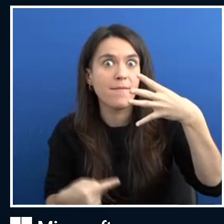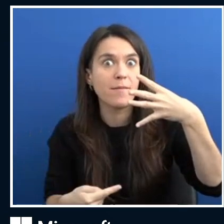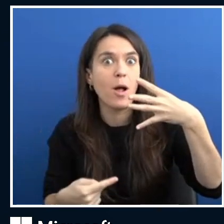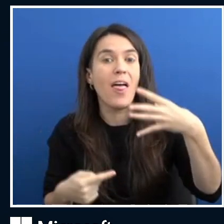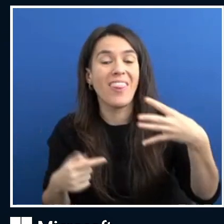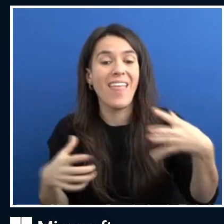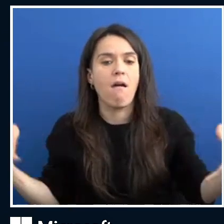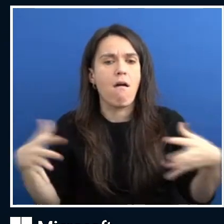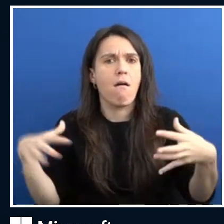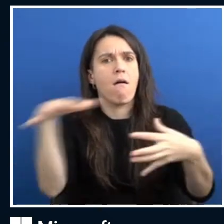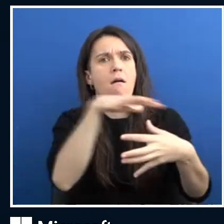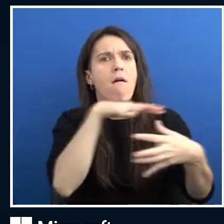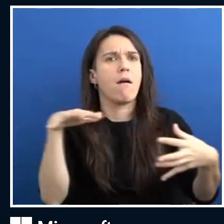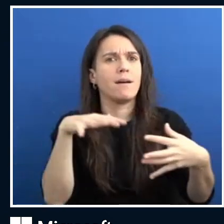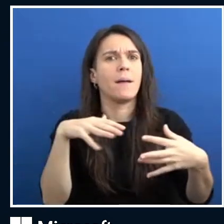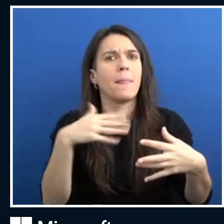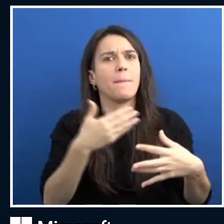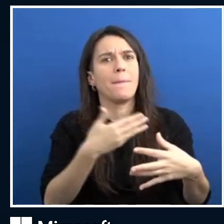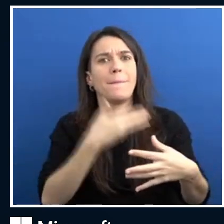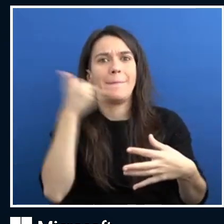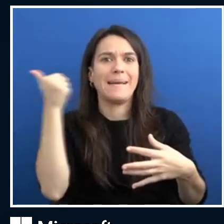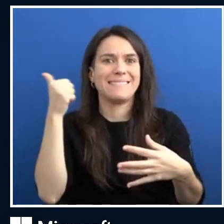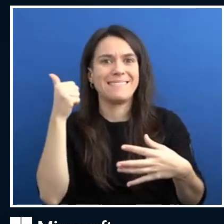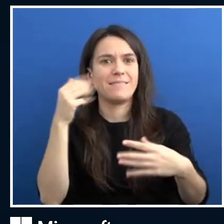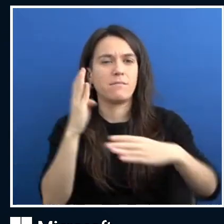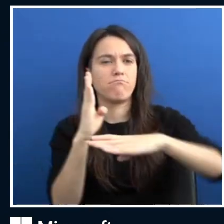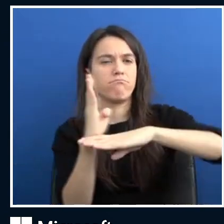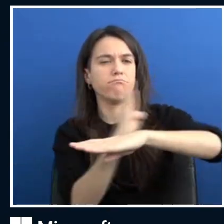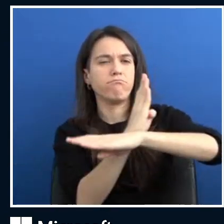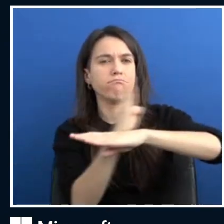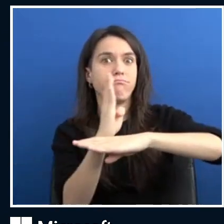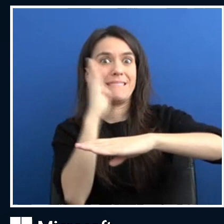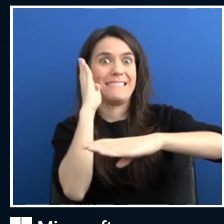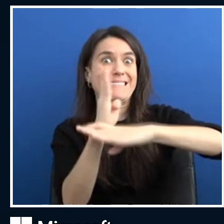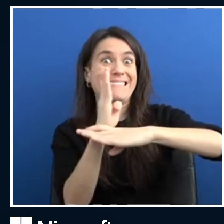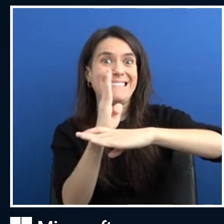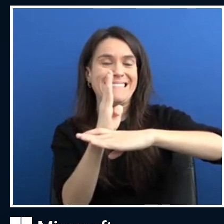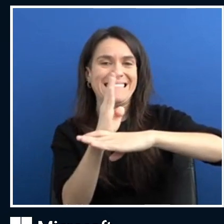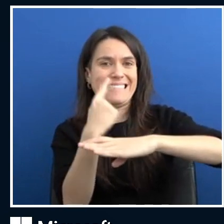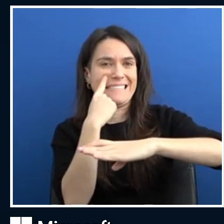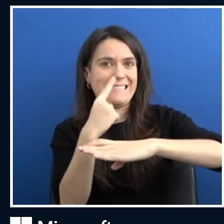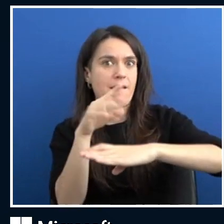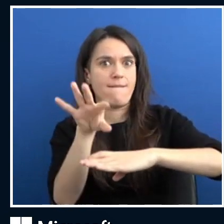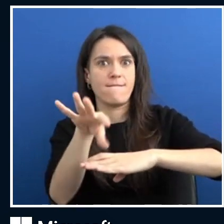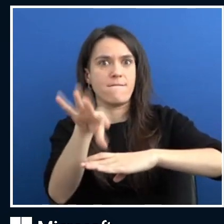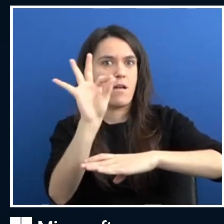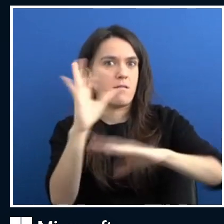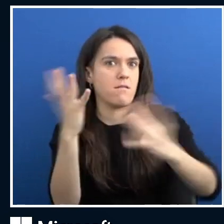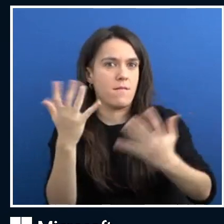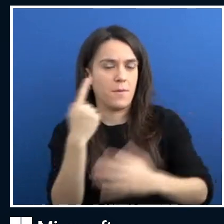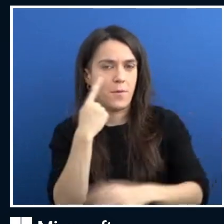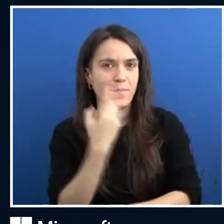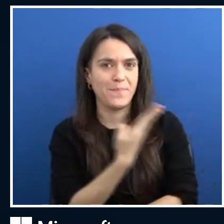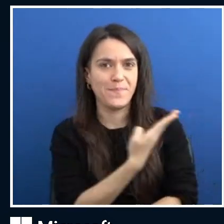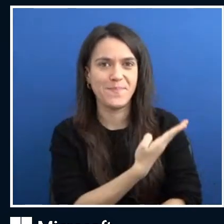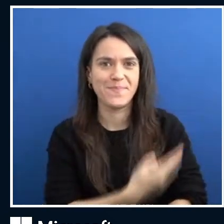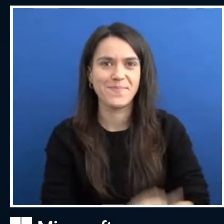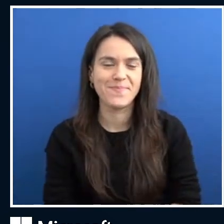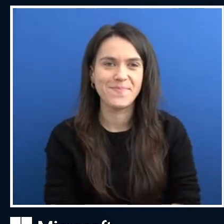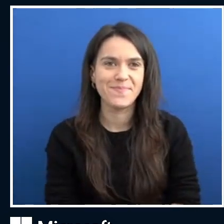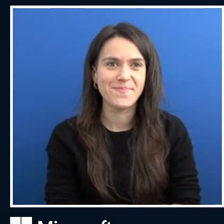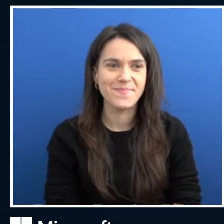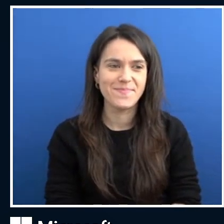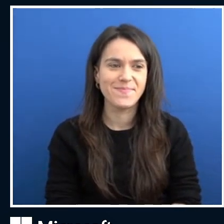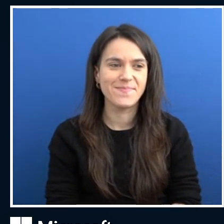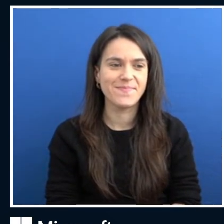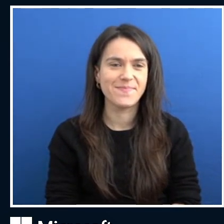would be and how, given a new set of points, what would be your final cost, right? Now, what I'm going to do is I'm going to